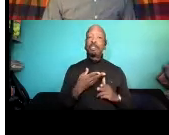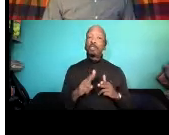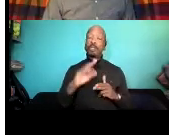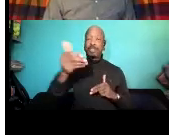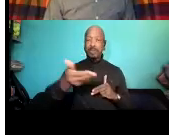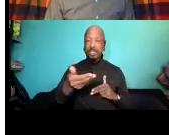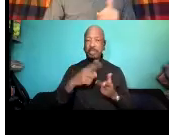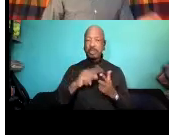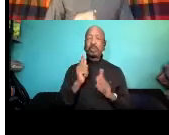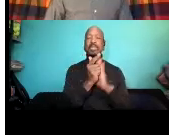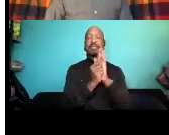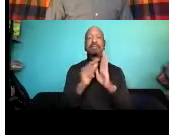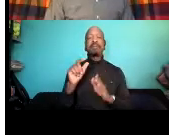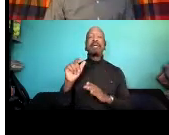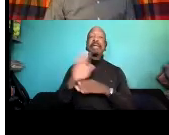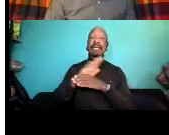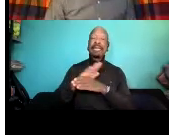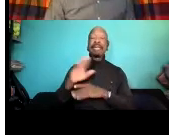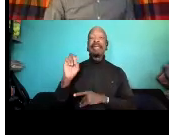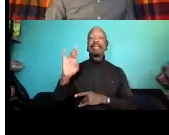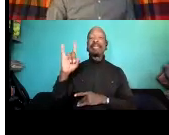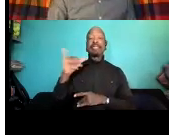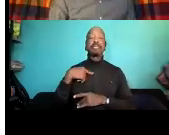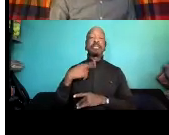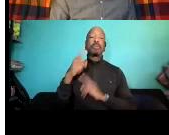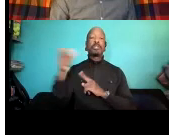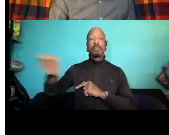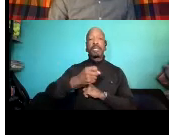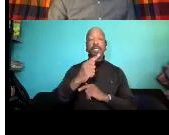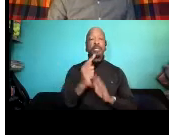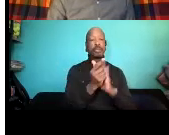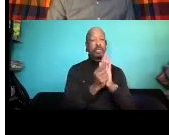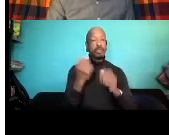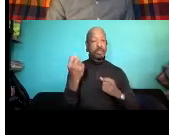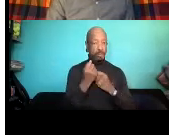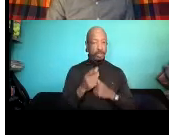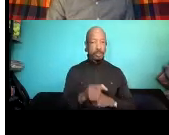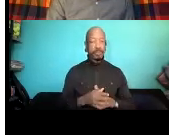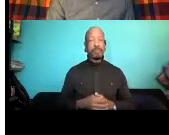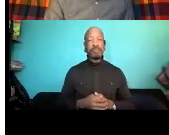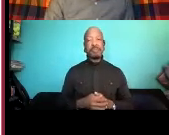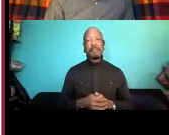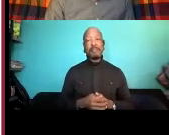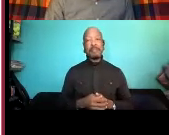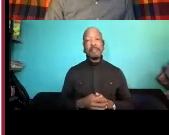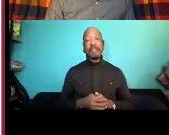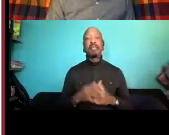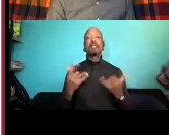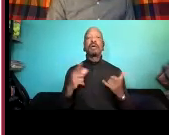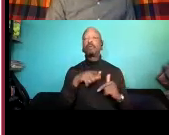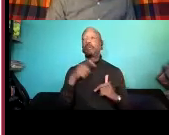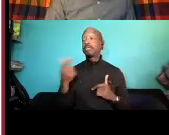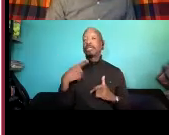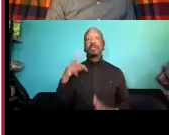into legal entities and when to bring in an attorney to support you with that. And right now, I'll pass it over to